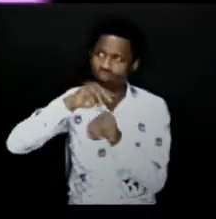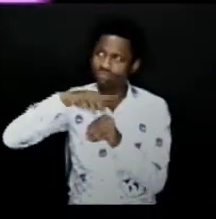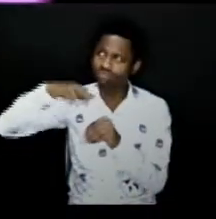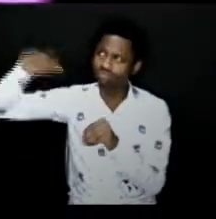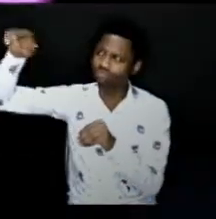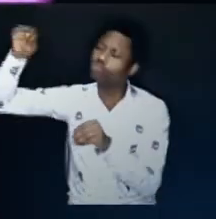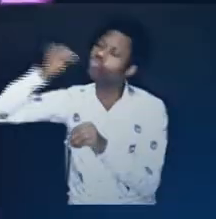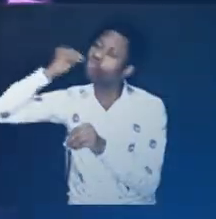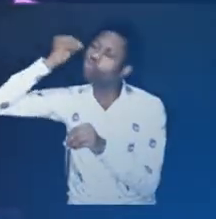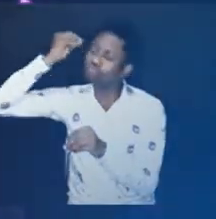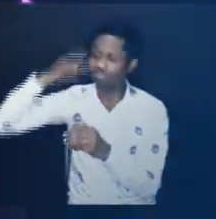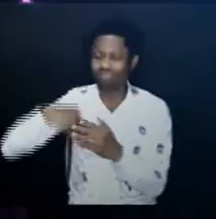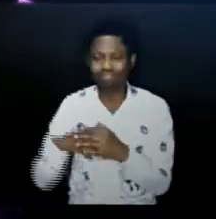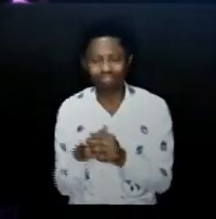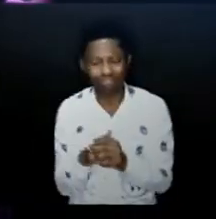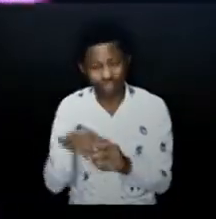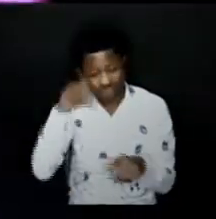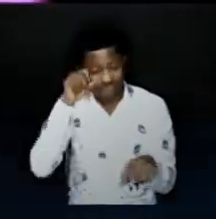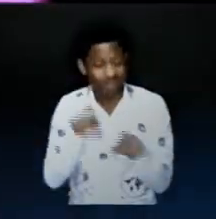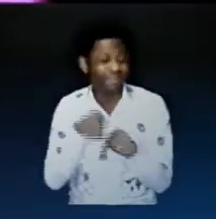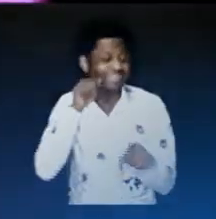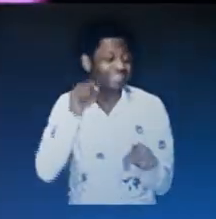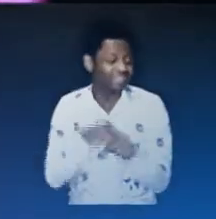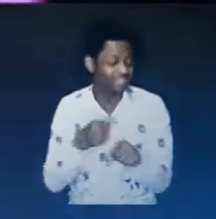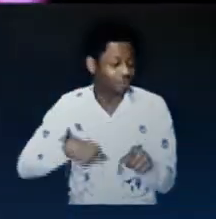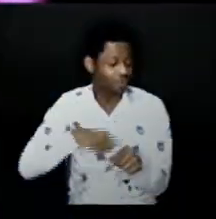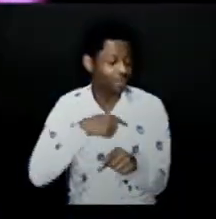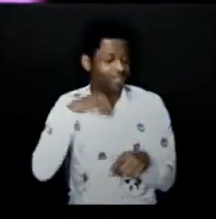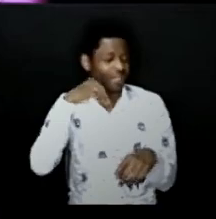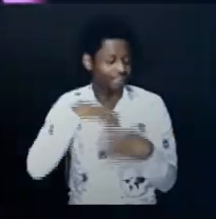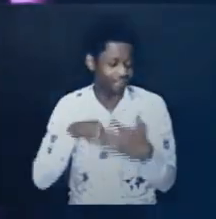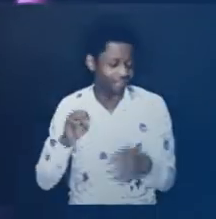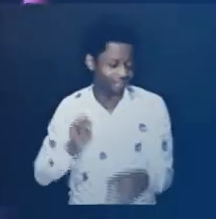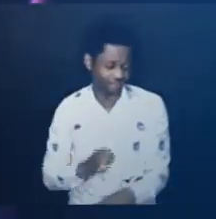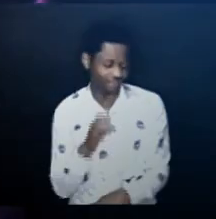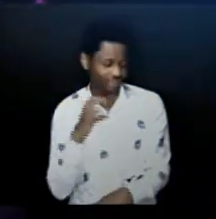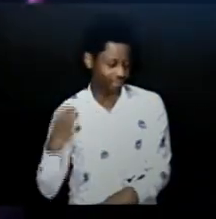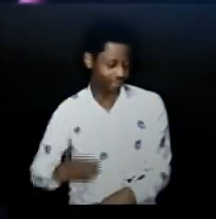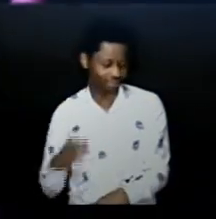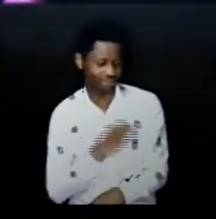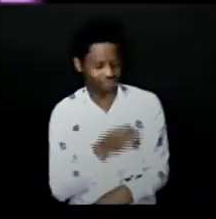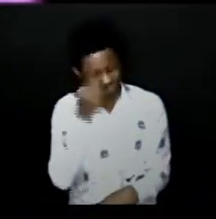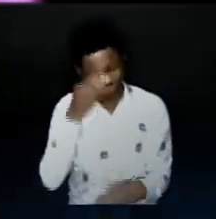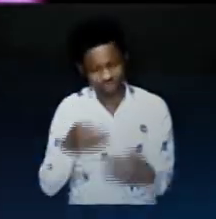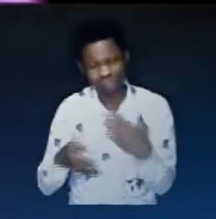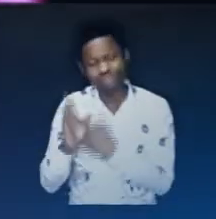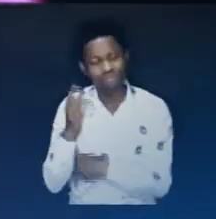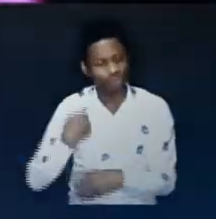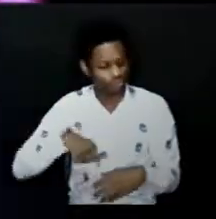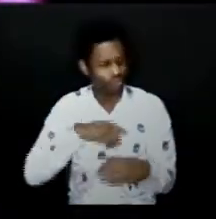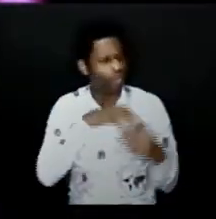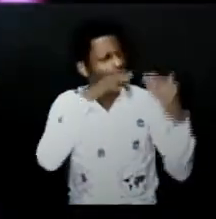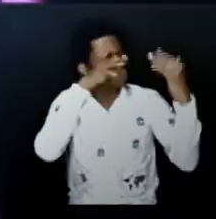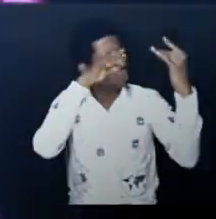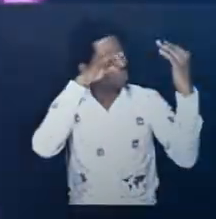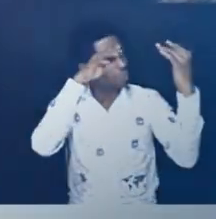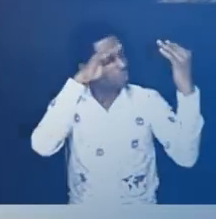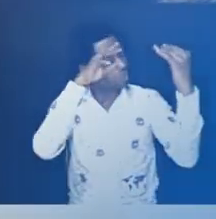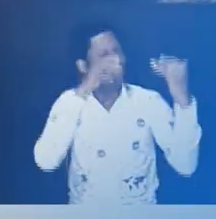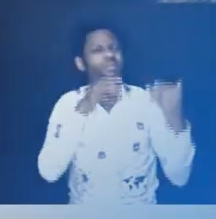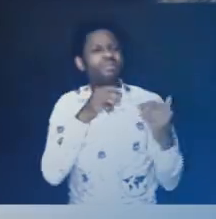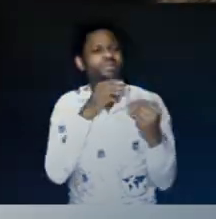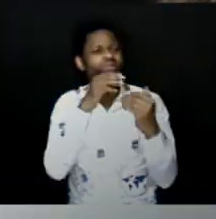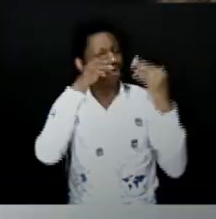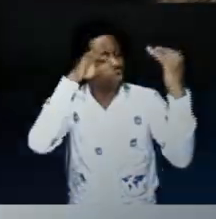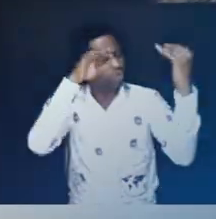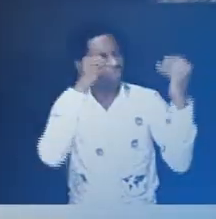we are indeed citizens of heaven. And we are eagerly expecting a Savior, the